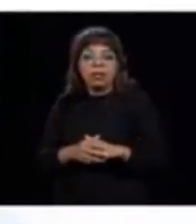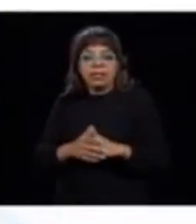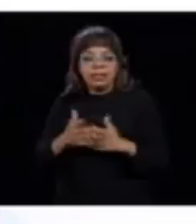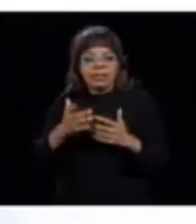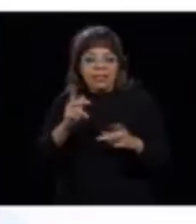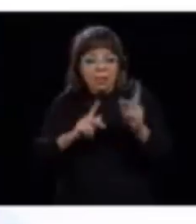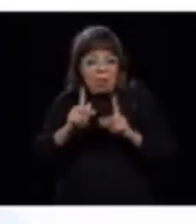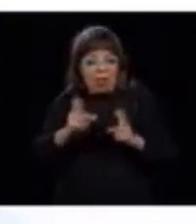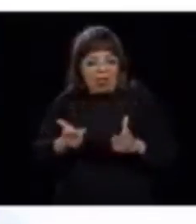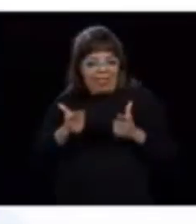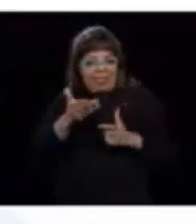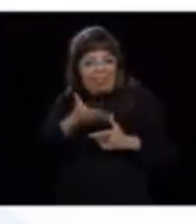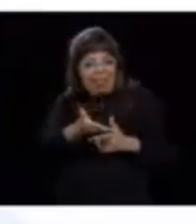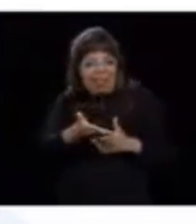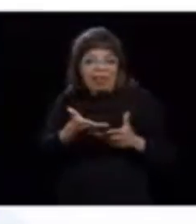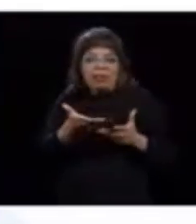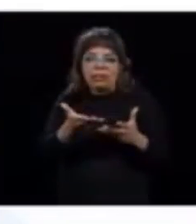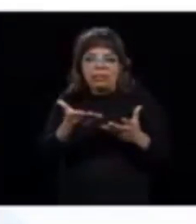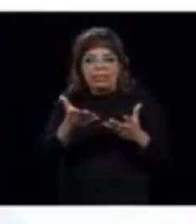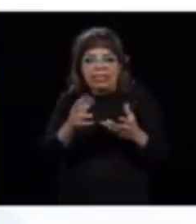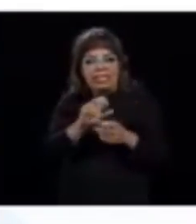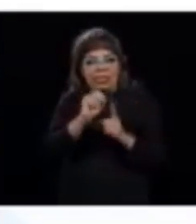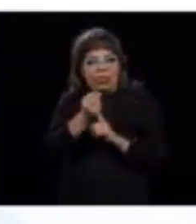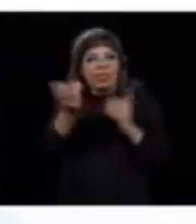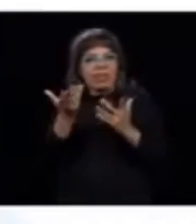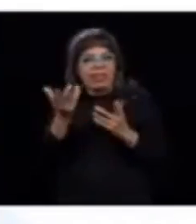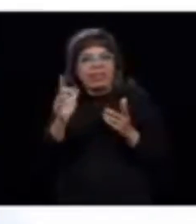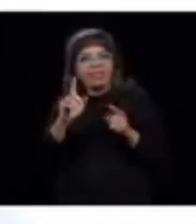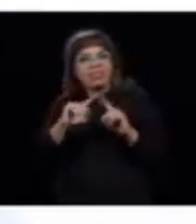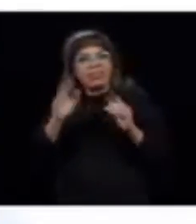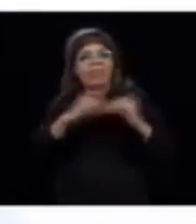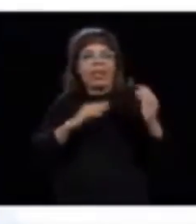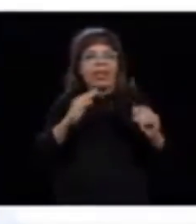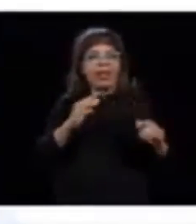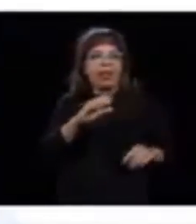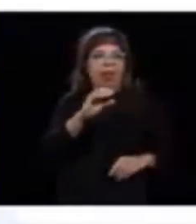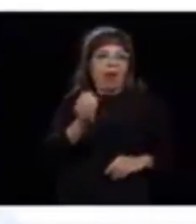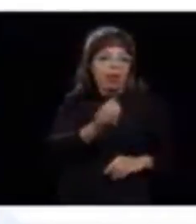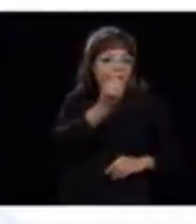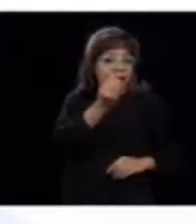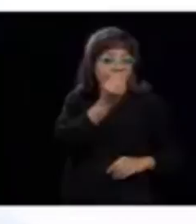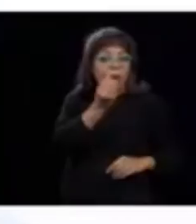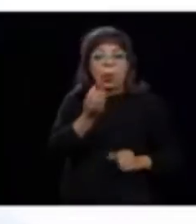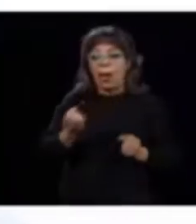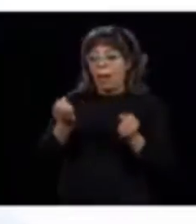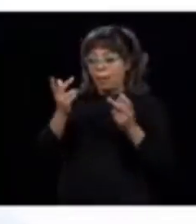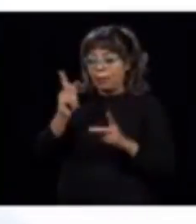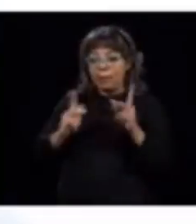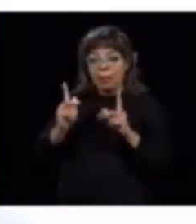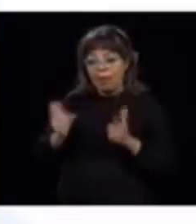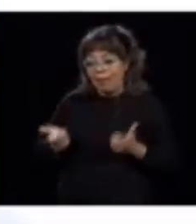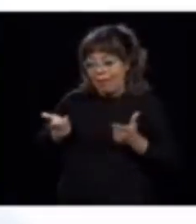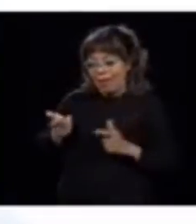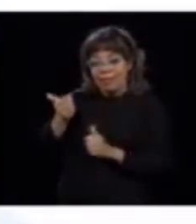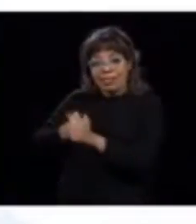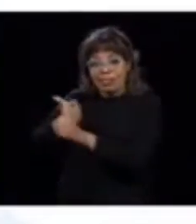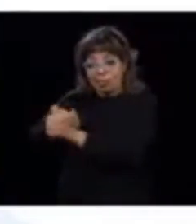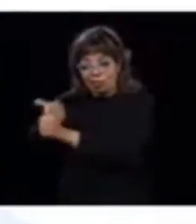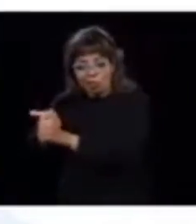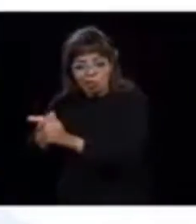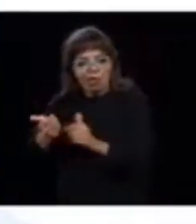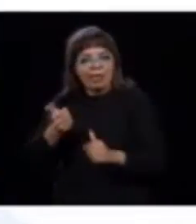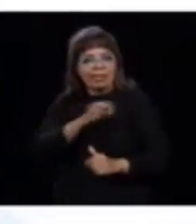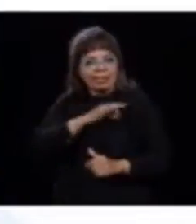people in CSISLDs in Ontario comparing to Quebec. What are the ratios of personnel? Were they